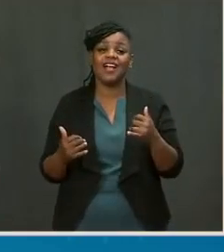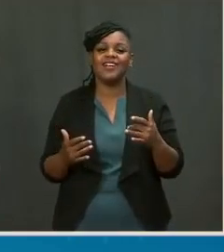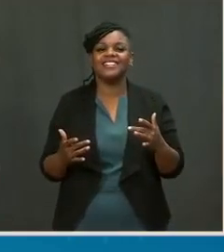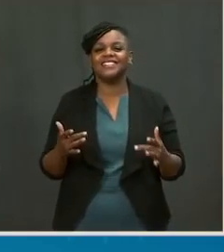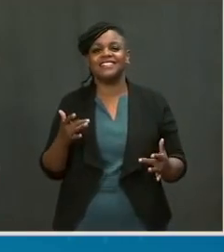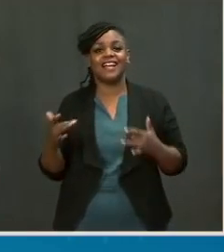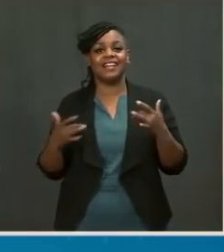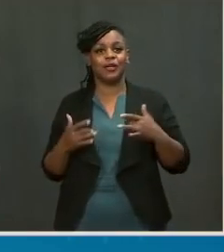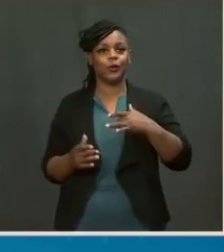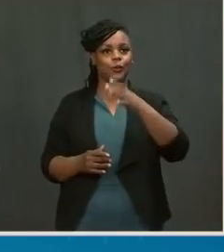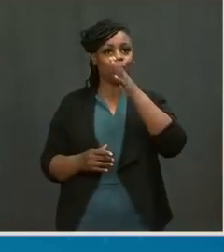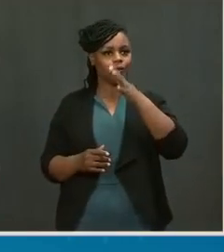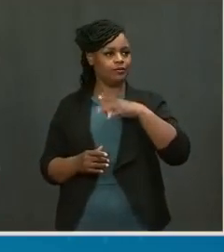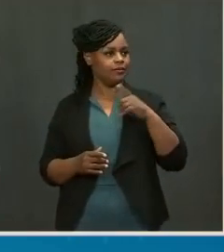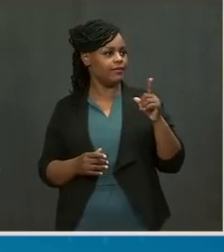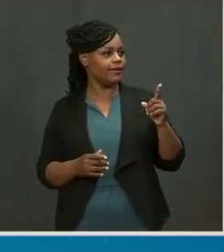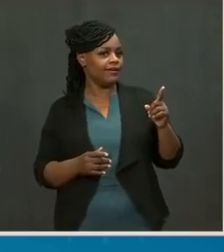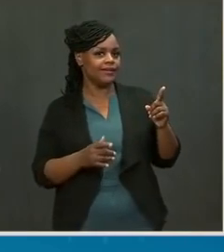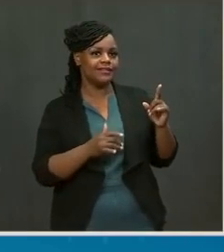American dream.